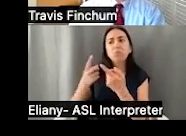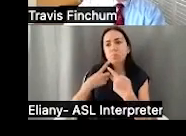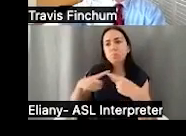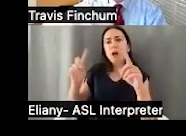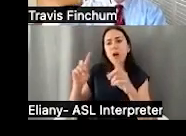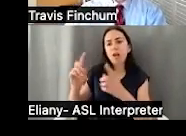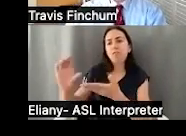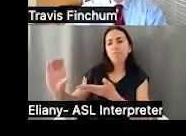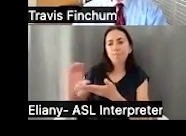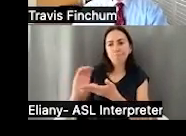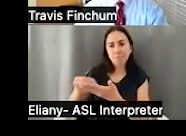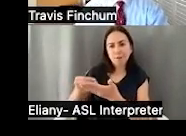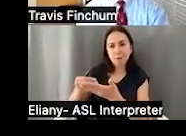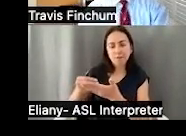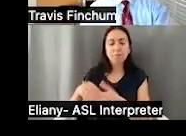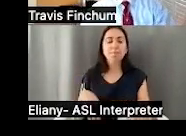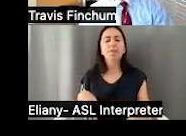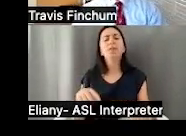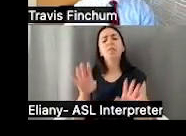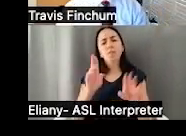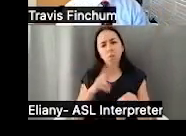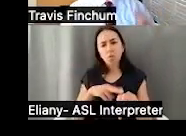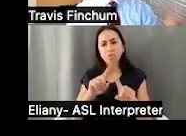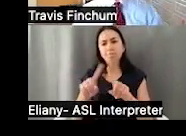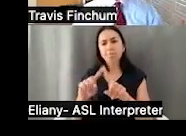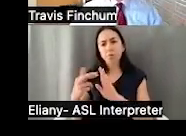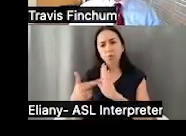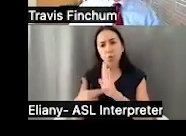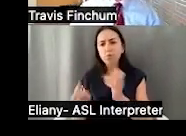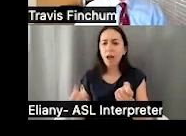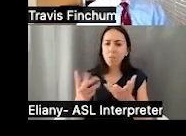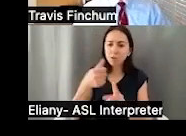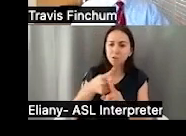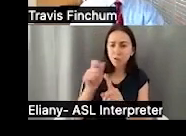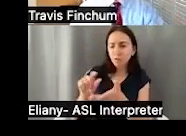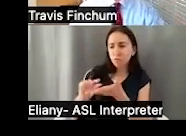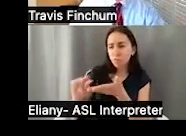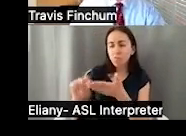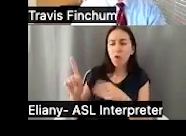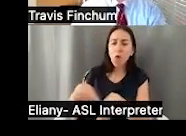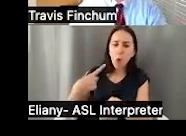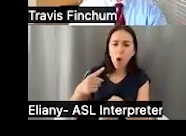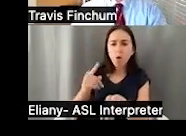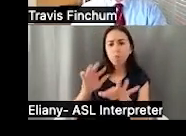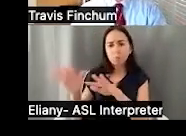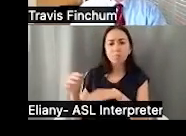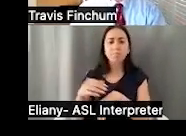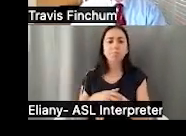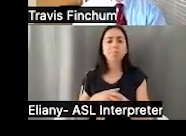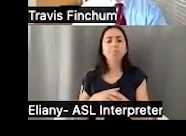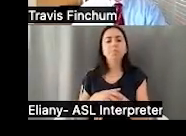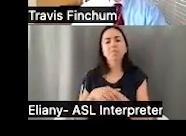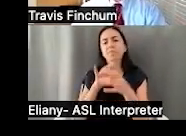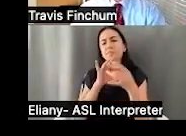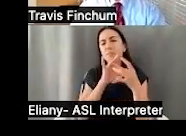check. And then there's a whole bunch of other rules as to how much you have to pay in and for how long. Those are credits with the Social